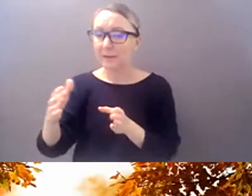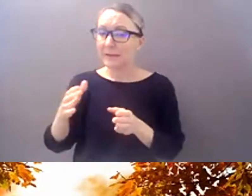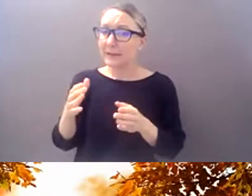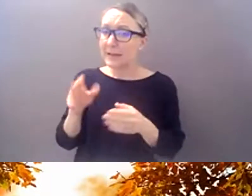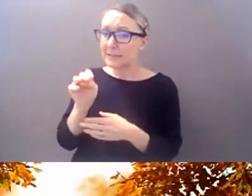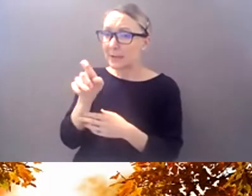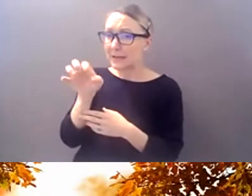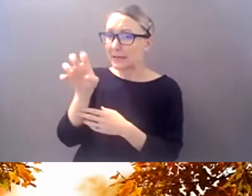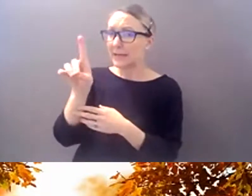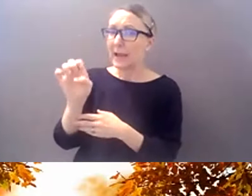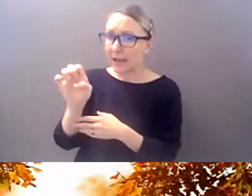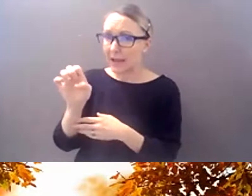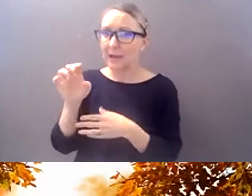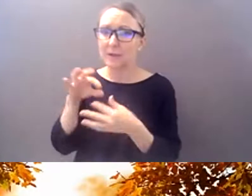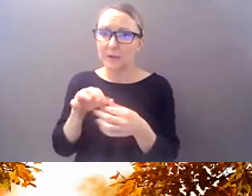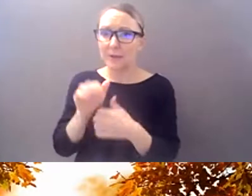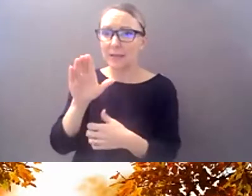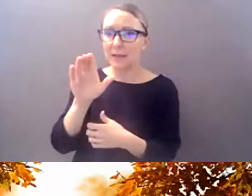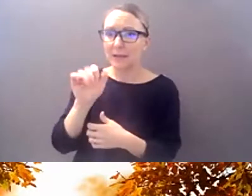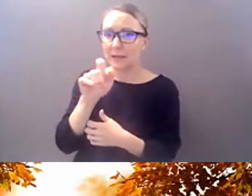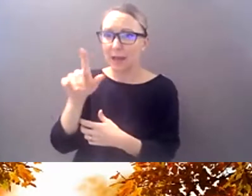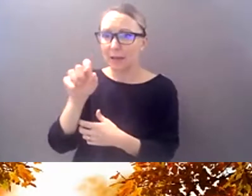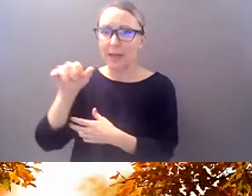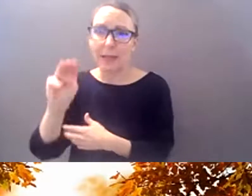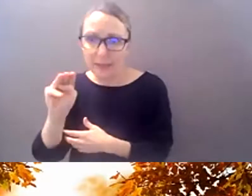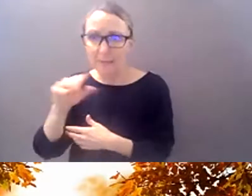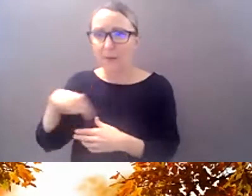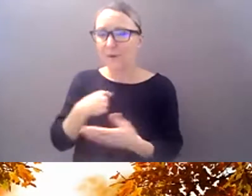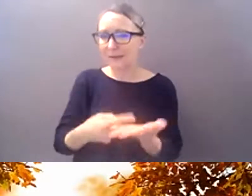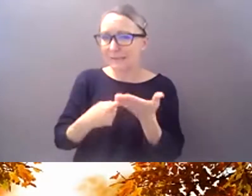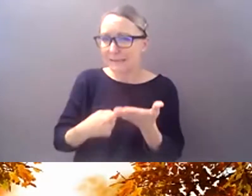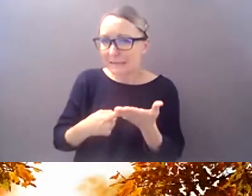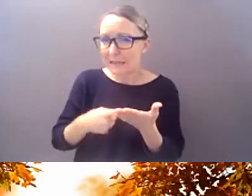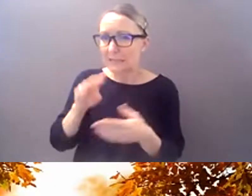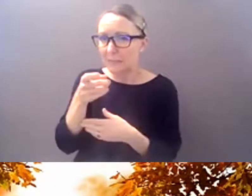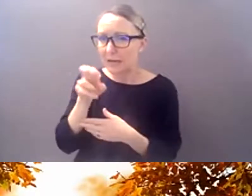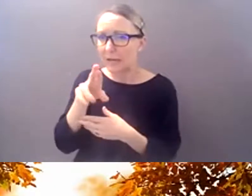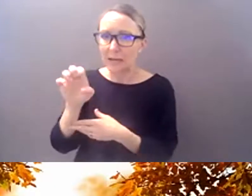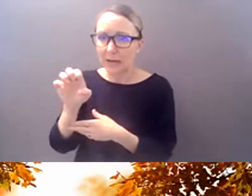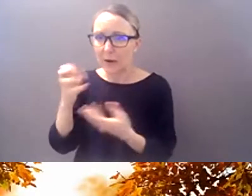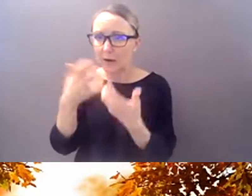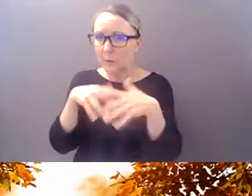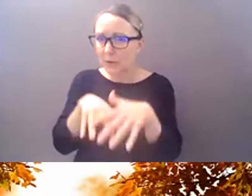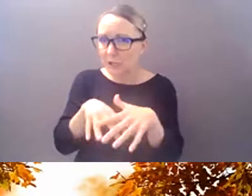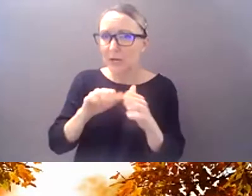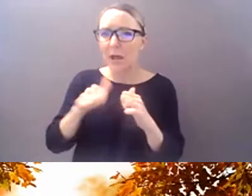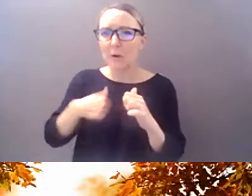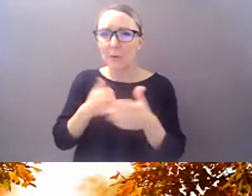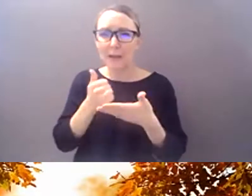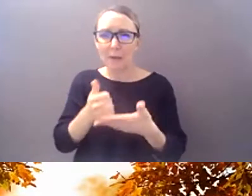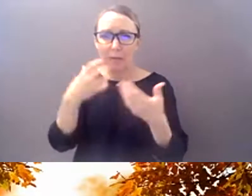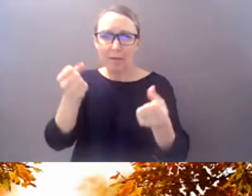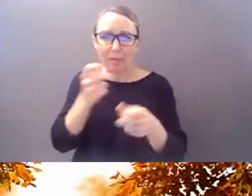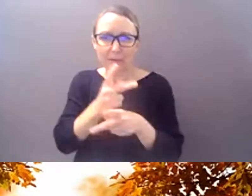through CalAIM and as California looks at Medicare integration. How can we help health plans pay for more home and